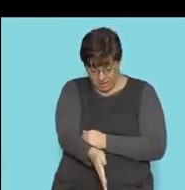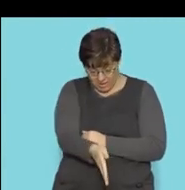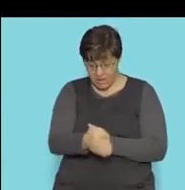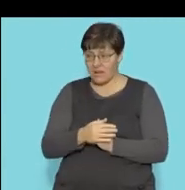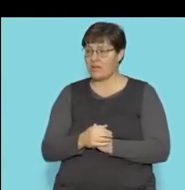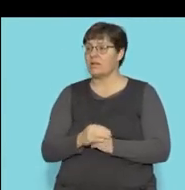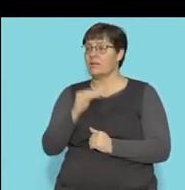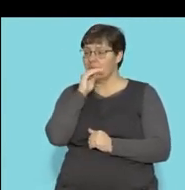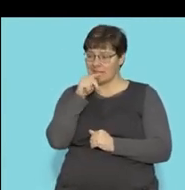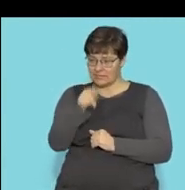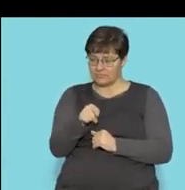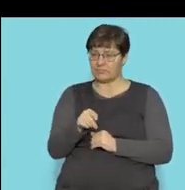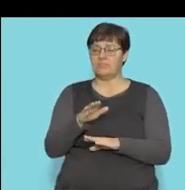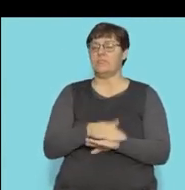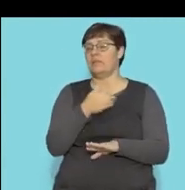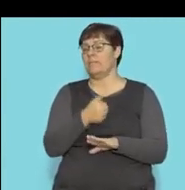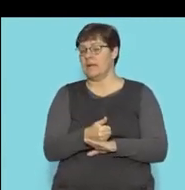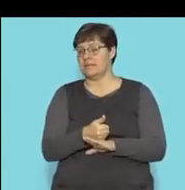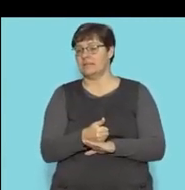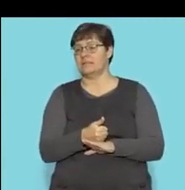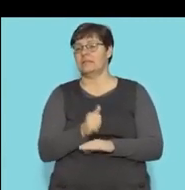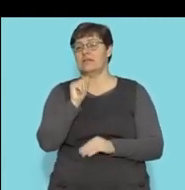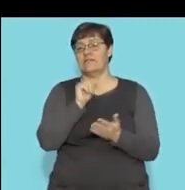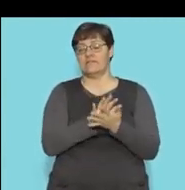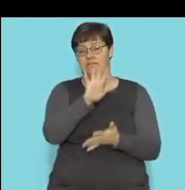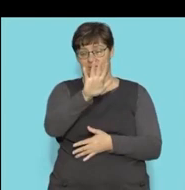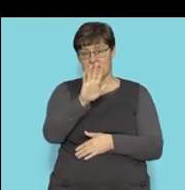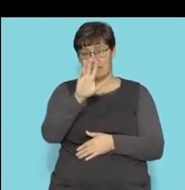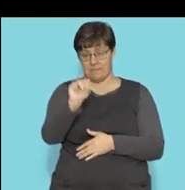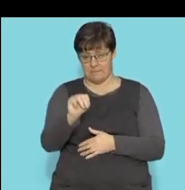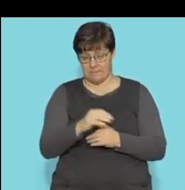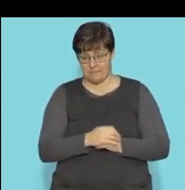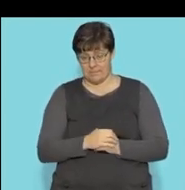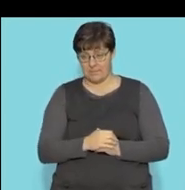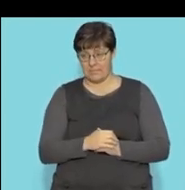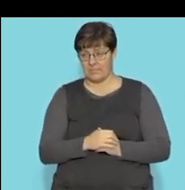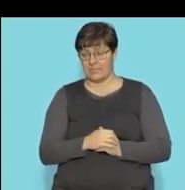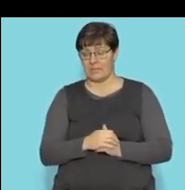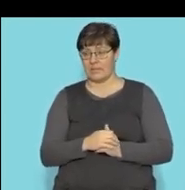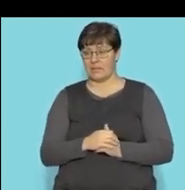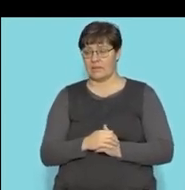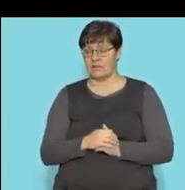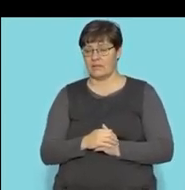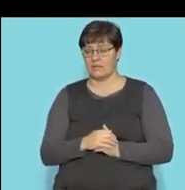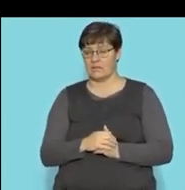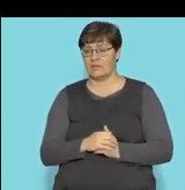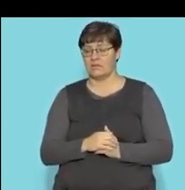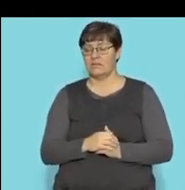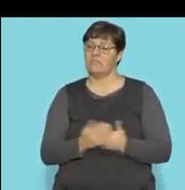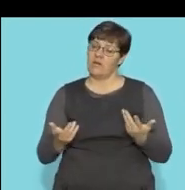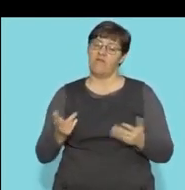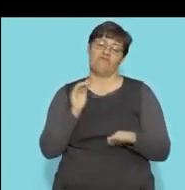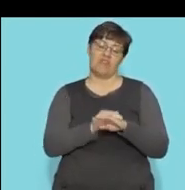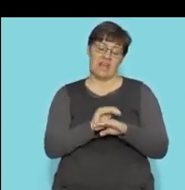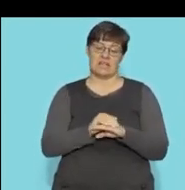from the middle of the roof down, that means that the base would have to be 15 meters. So